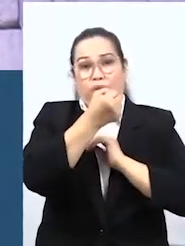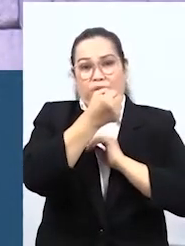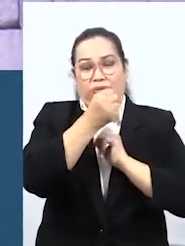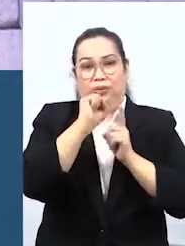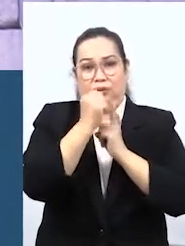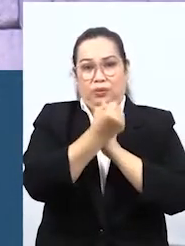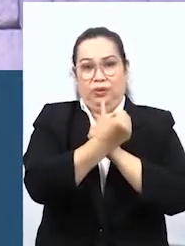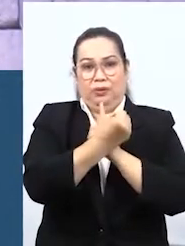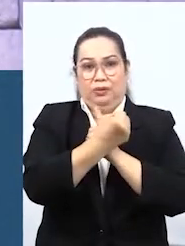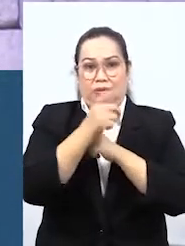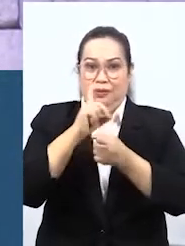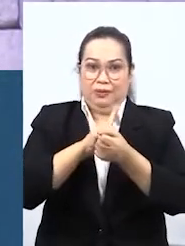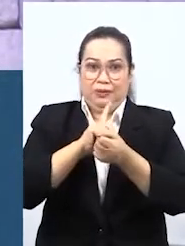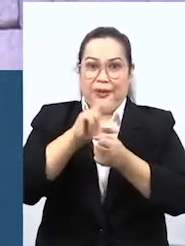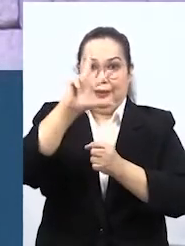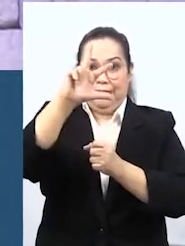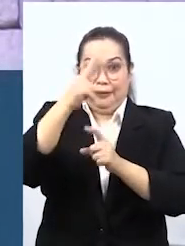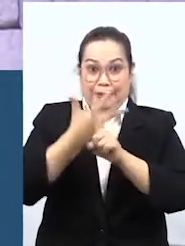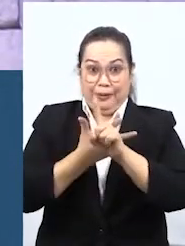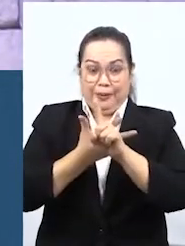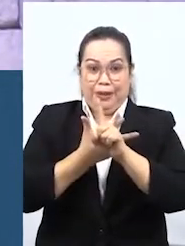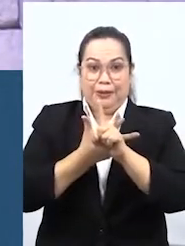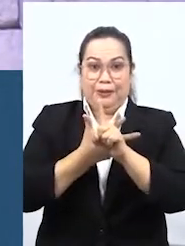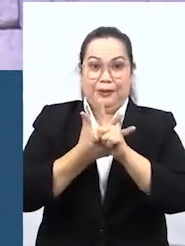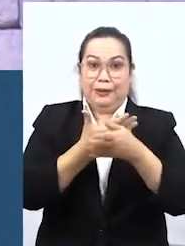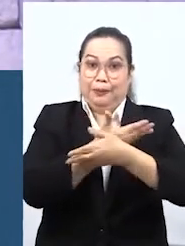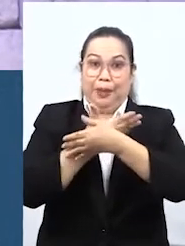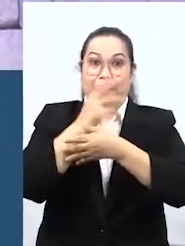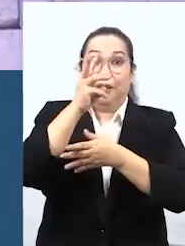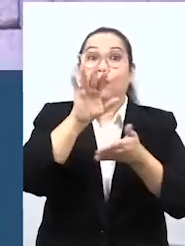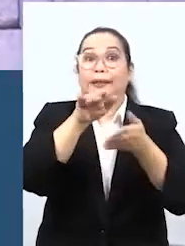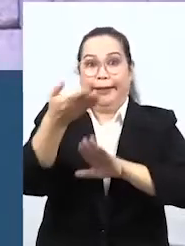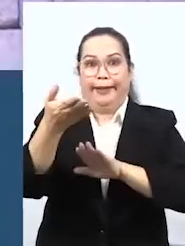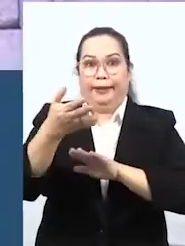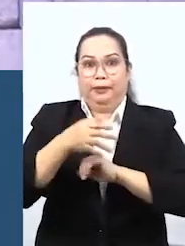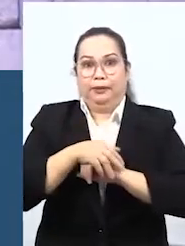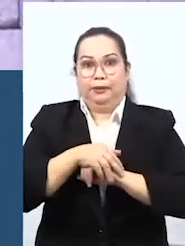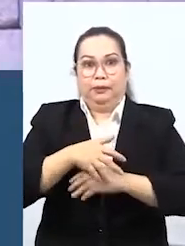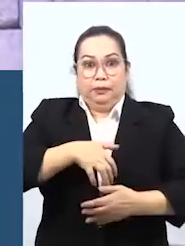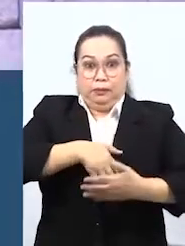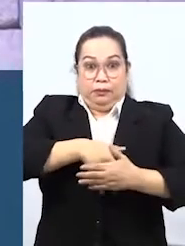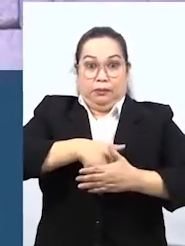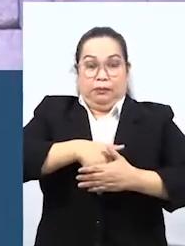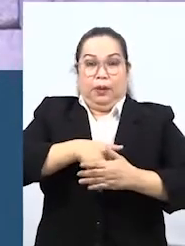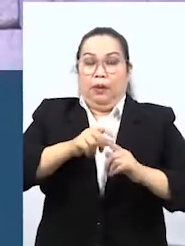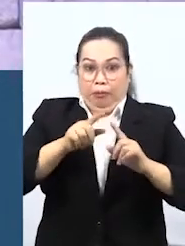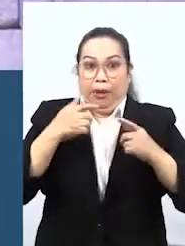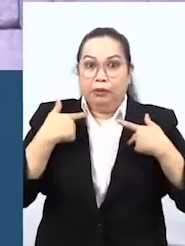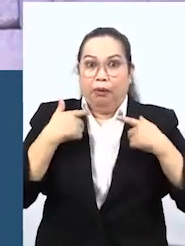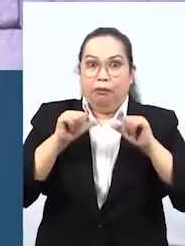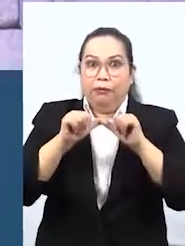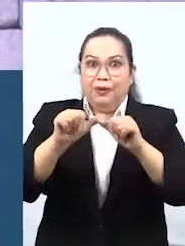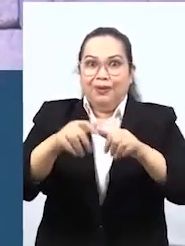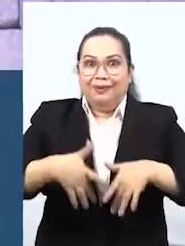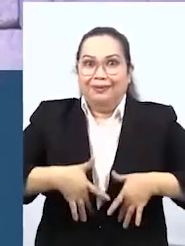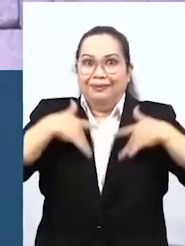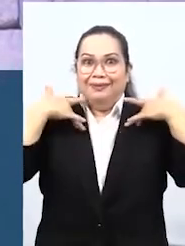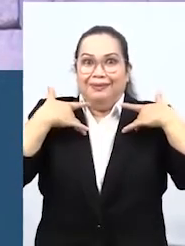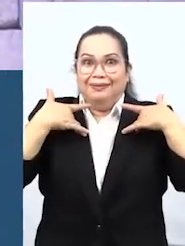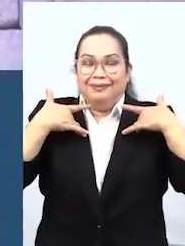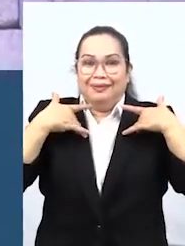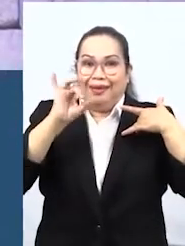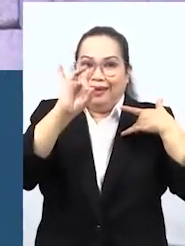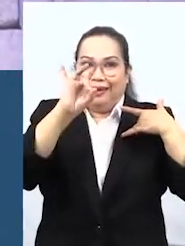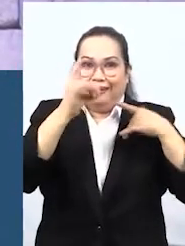doctors predicted the first 3 months the baby dies but the baby lives on the eth